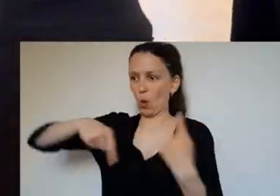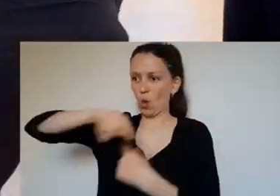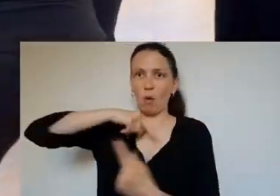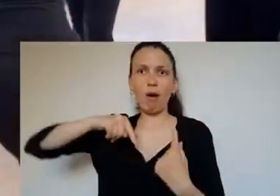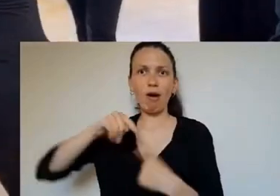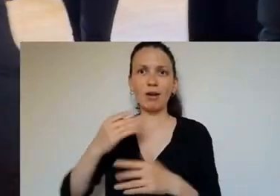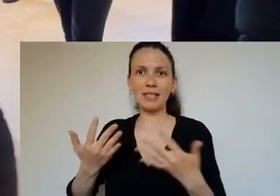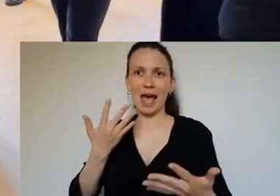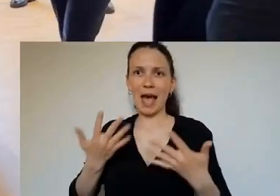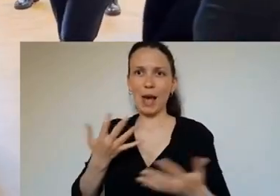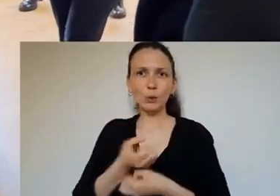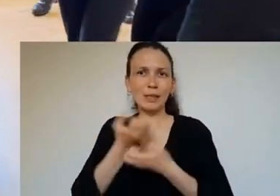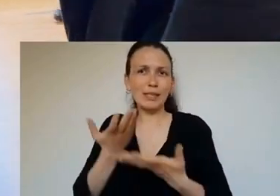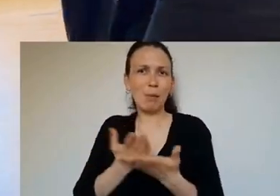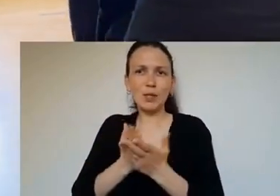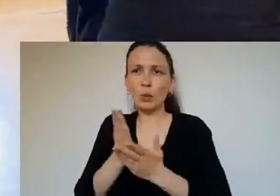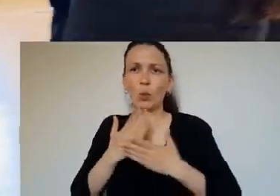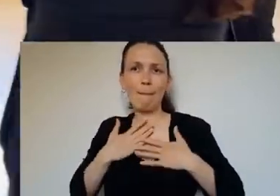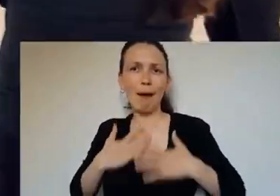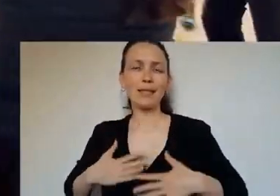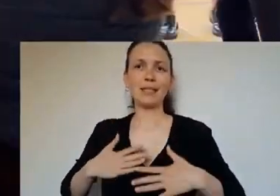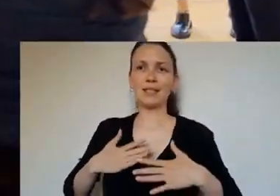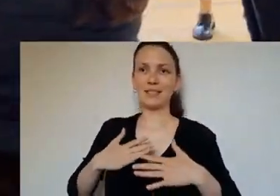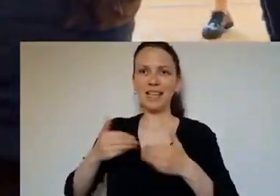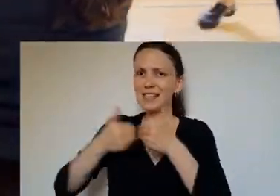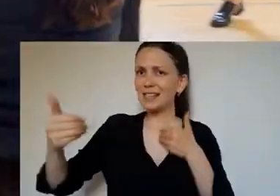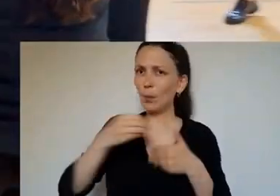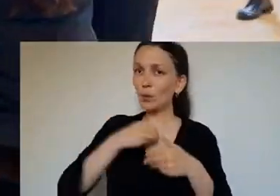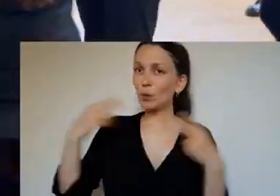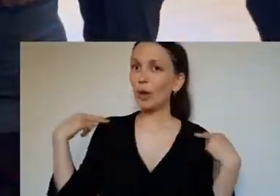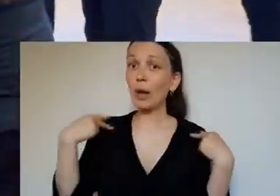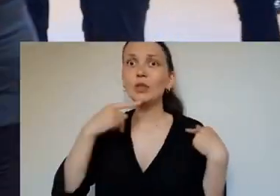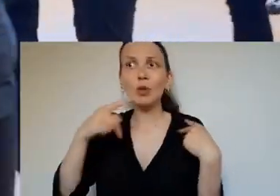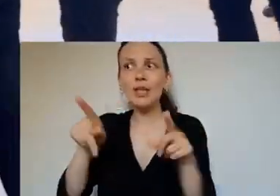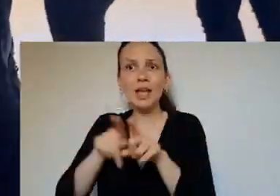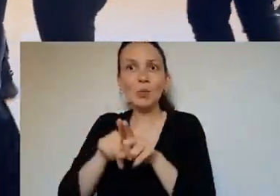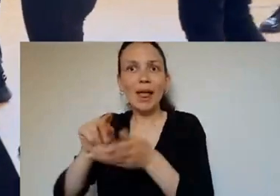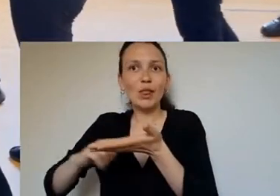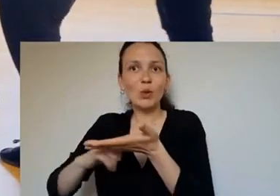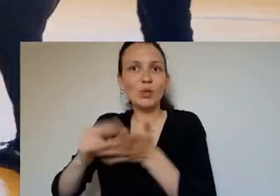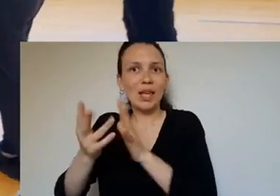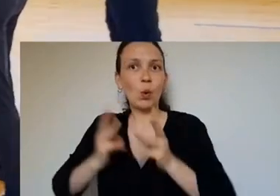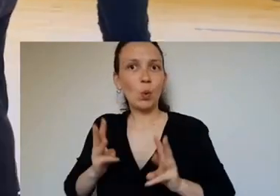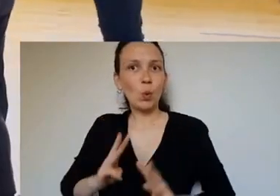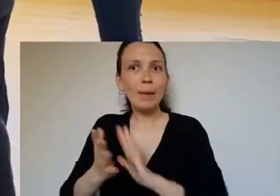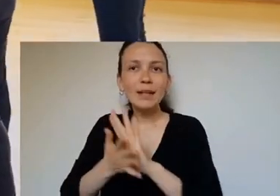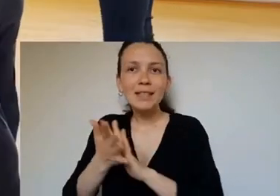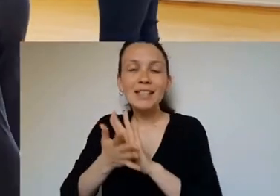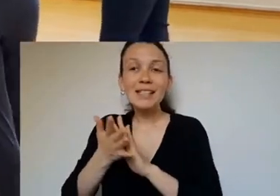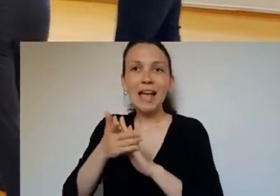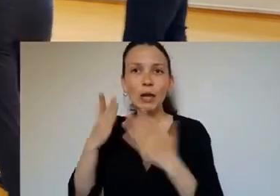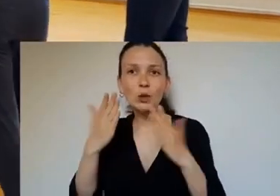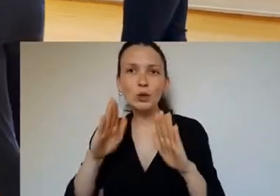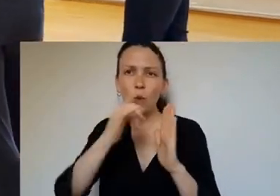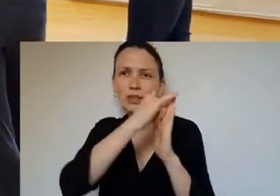-discursive body that is prior to language. But they also explore Deevy's text through the language of women's sign, investigating the